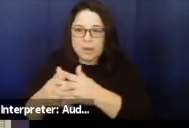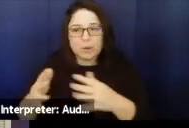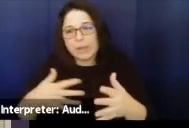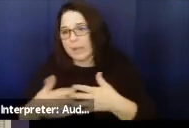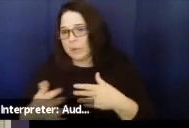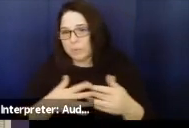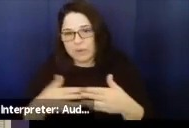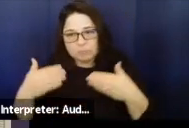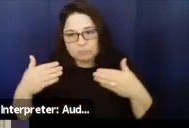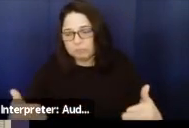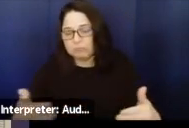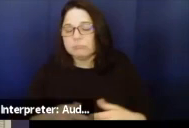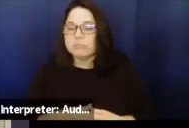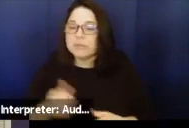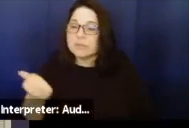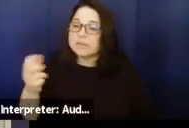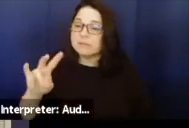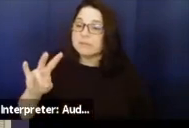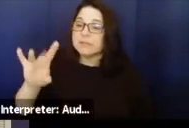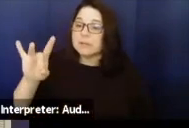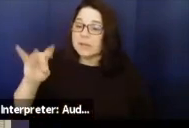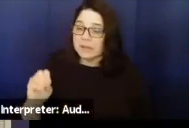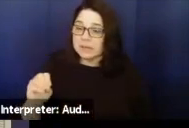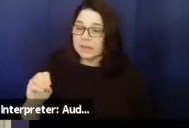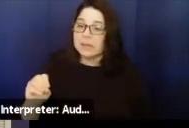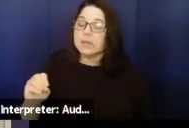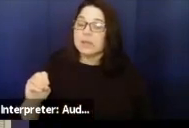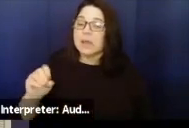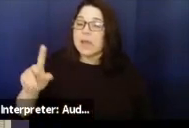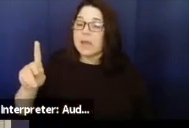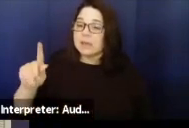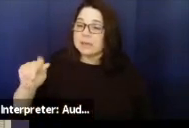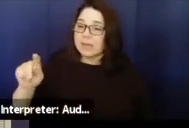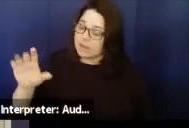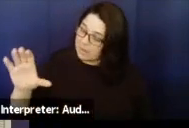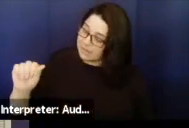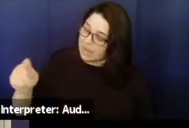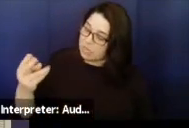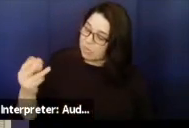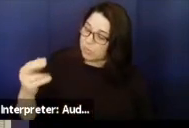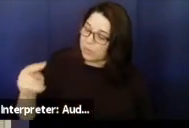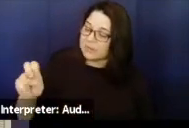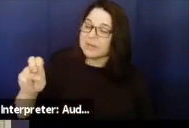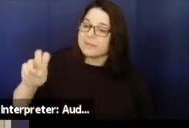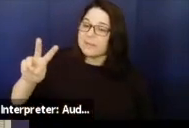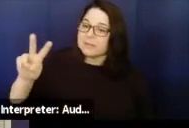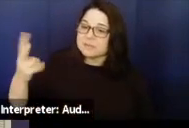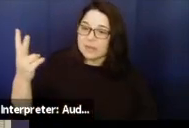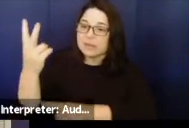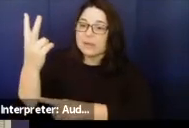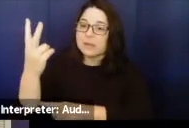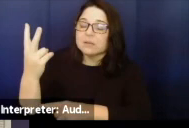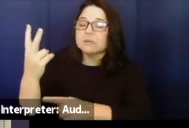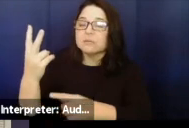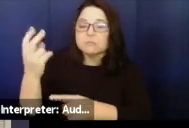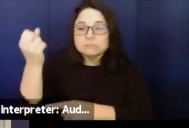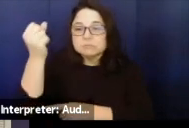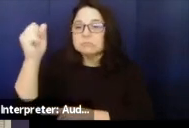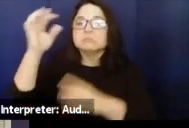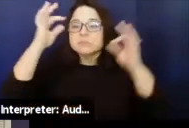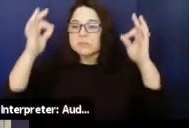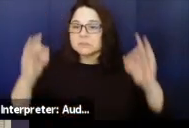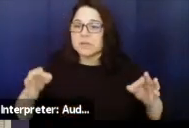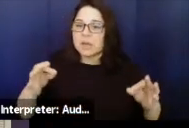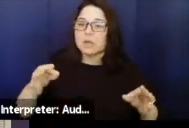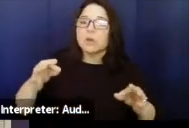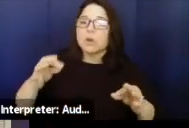1780, Empress Catherine II created the first League of Armed Neutrality, declaring Russia's armed